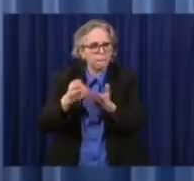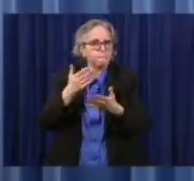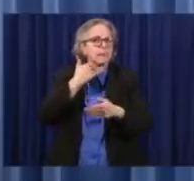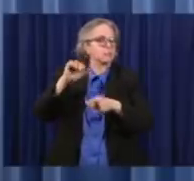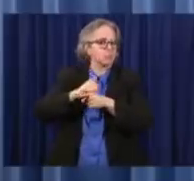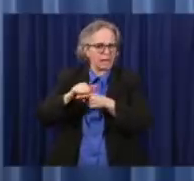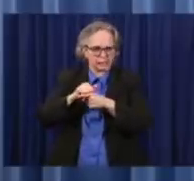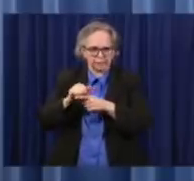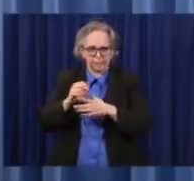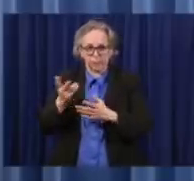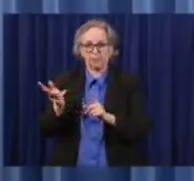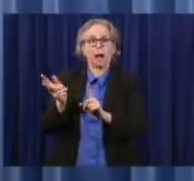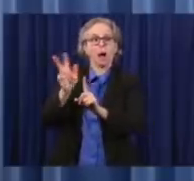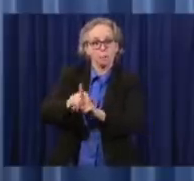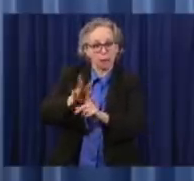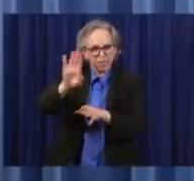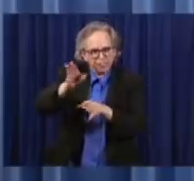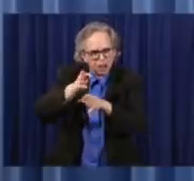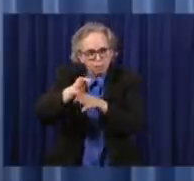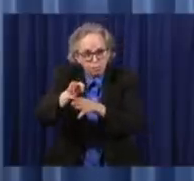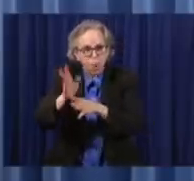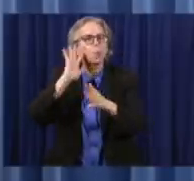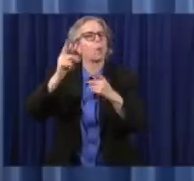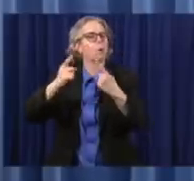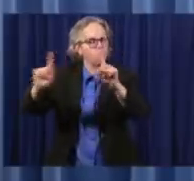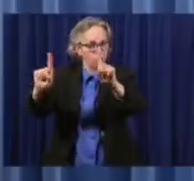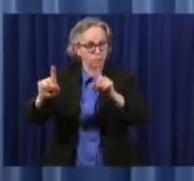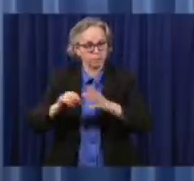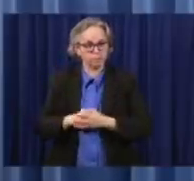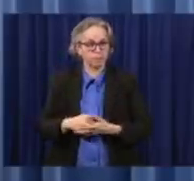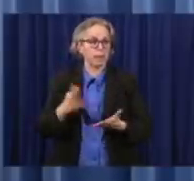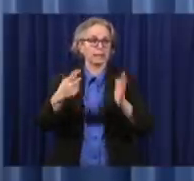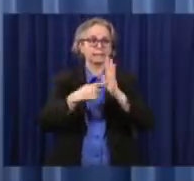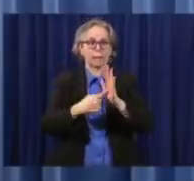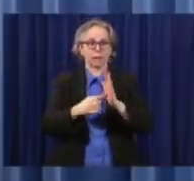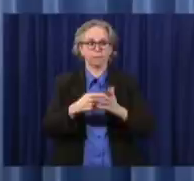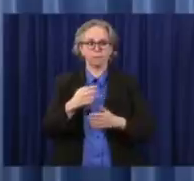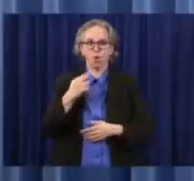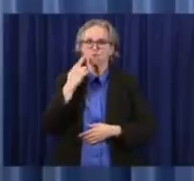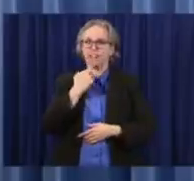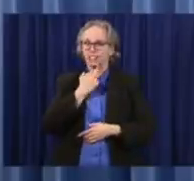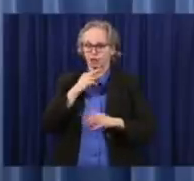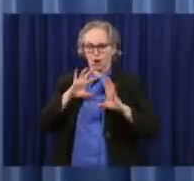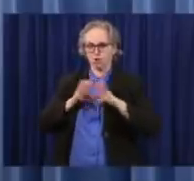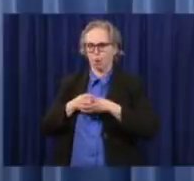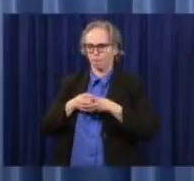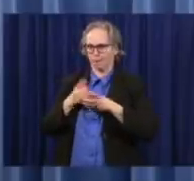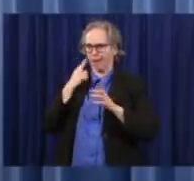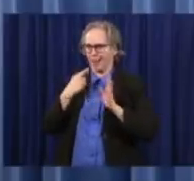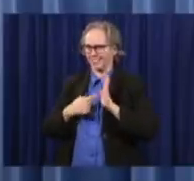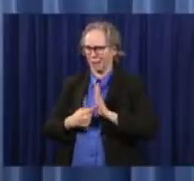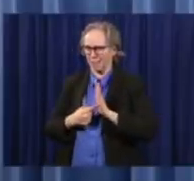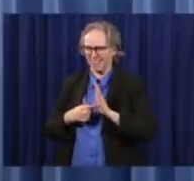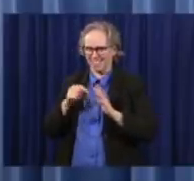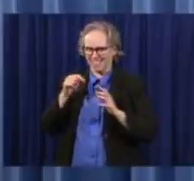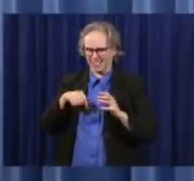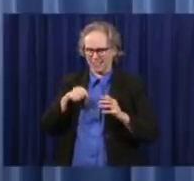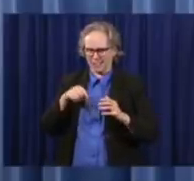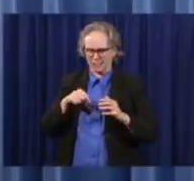work. And so we have a restaurant group that I believe is having calls this weekend,